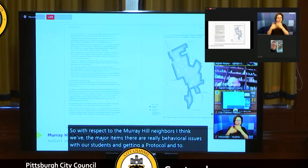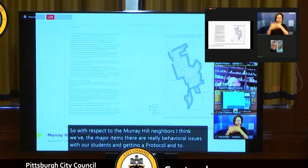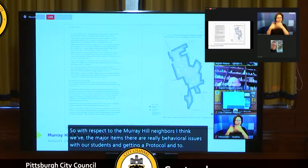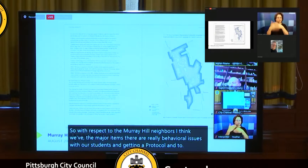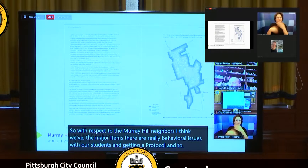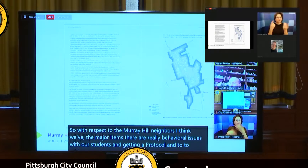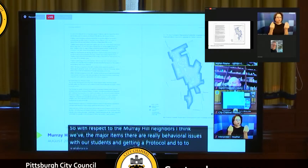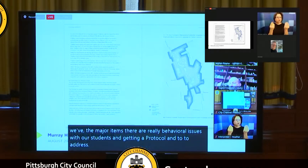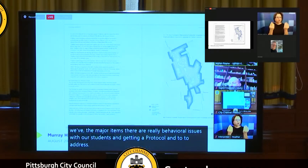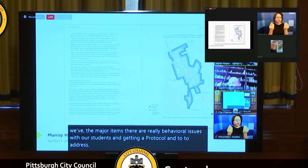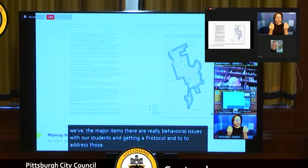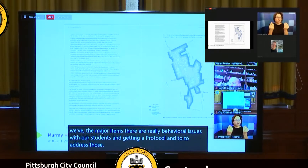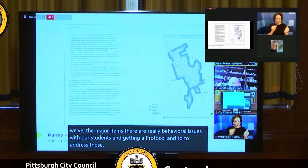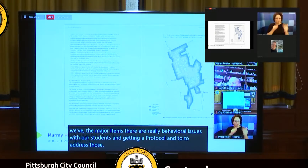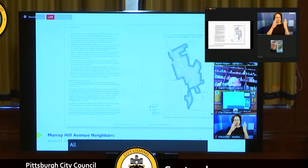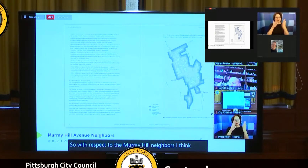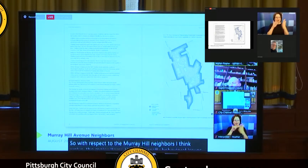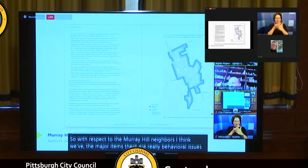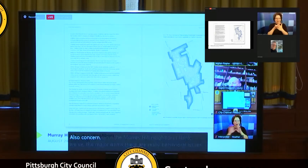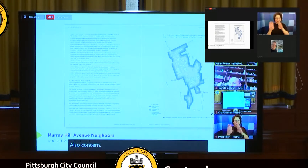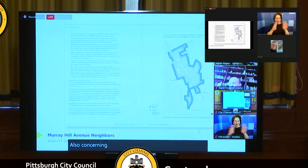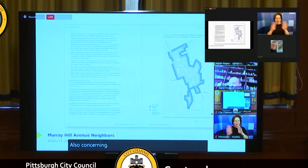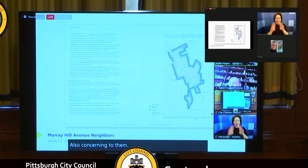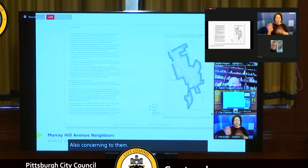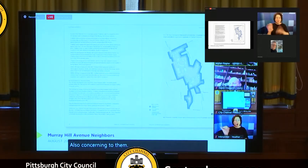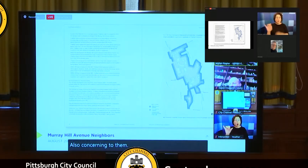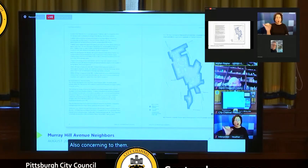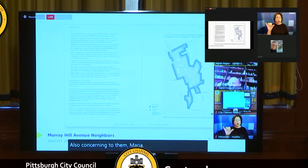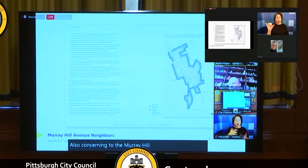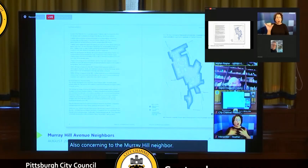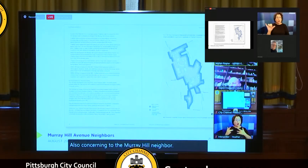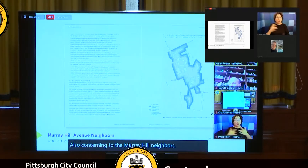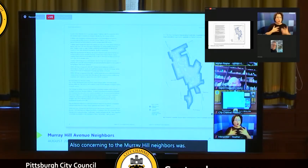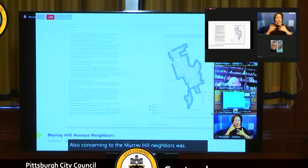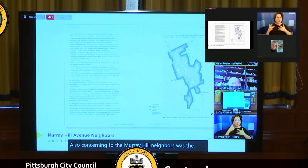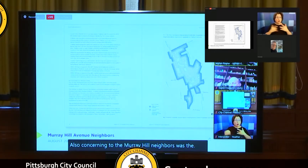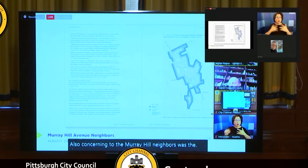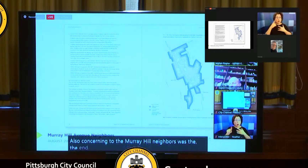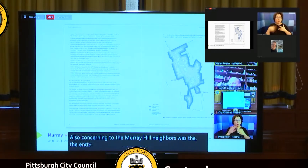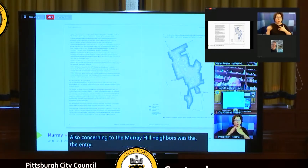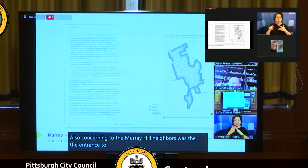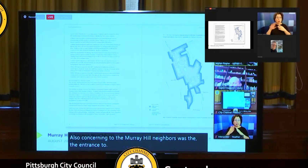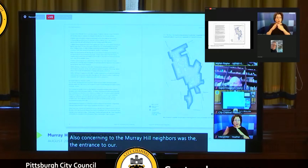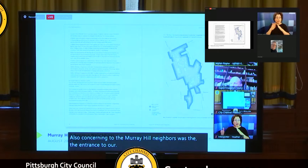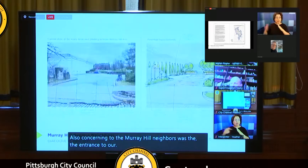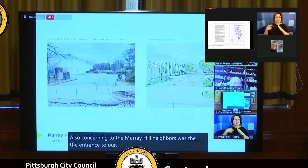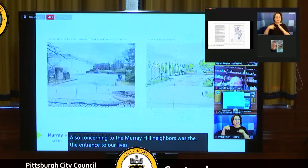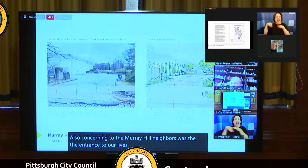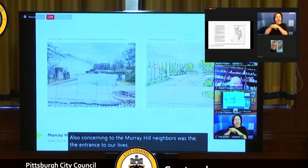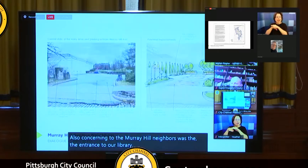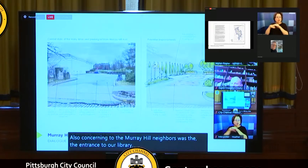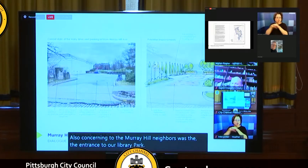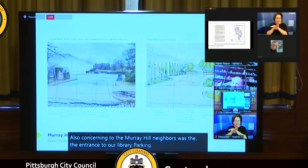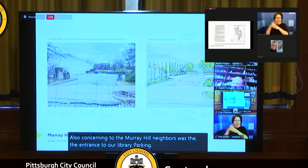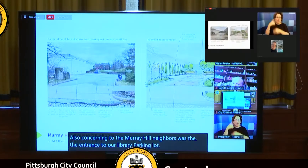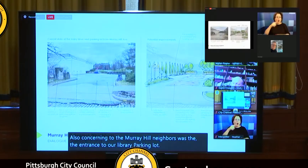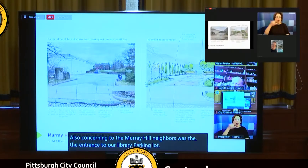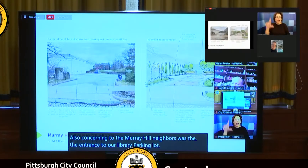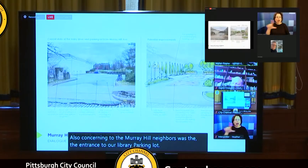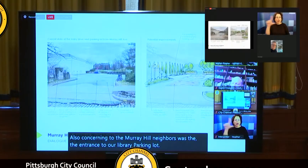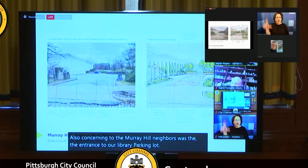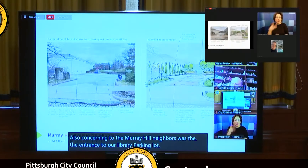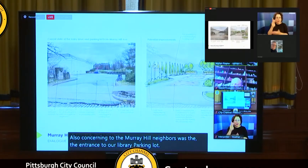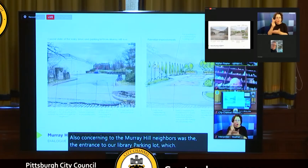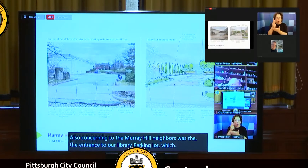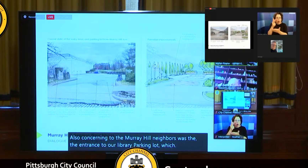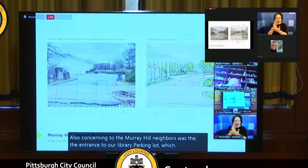address those. Also concerning to the Murray Hill neighbors was the entrance to our library parking lot,